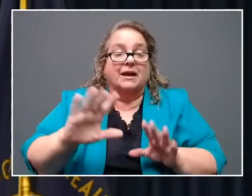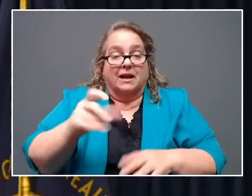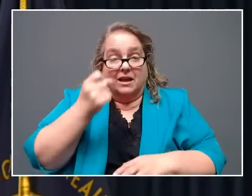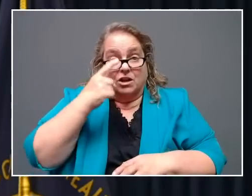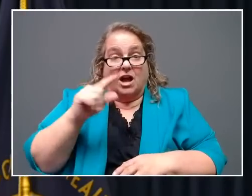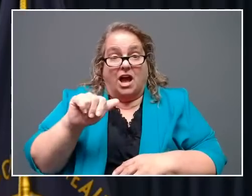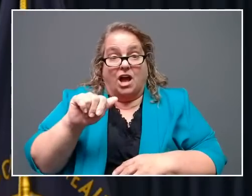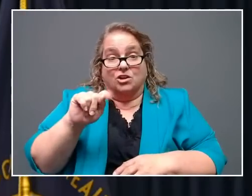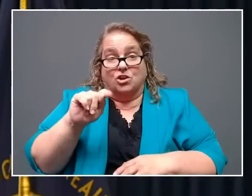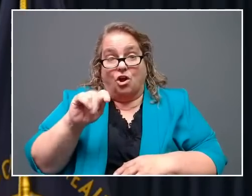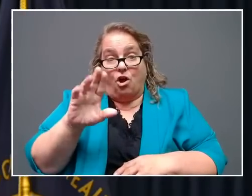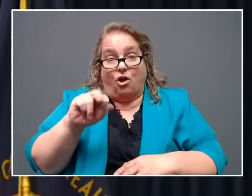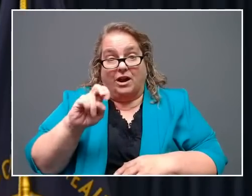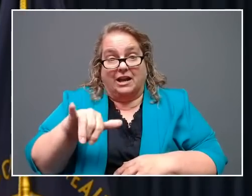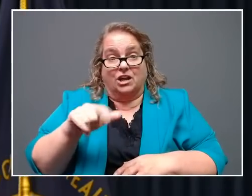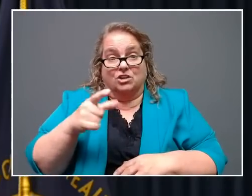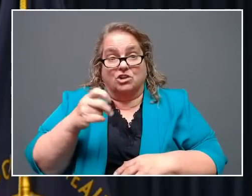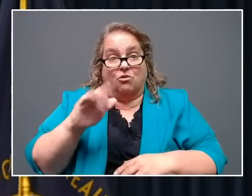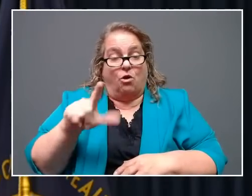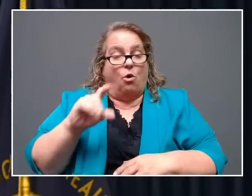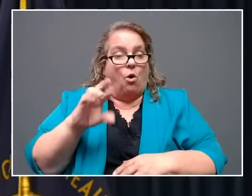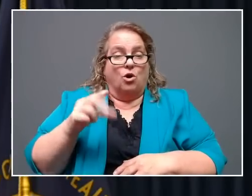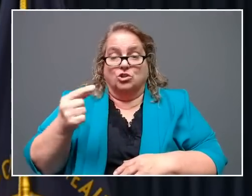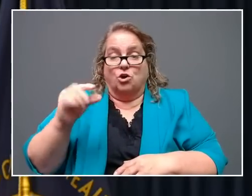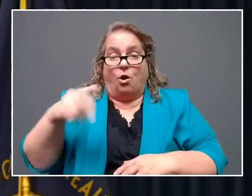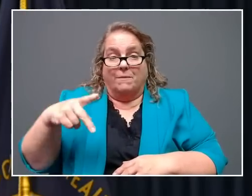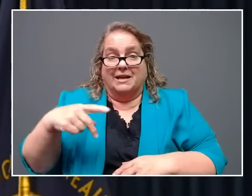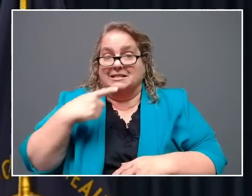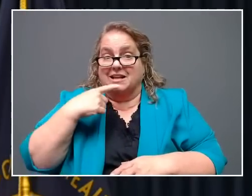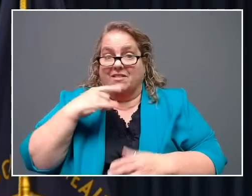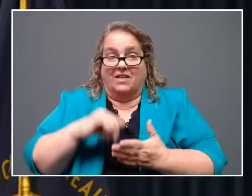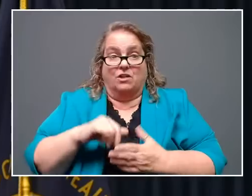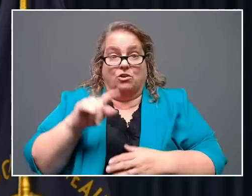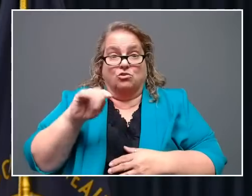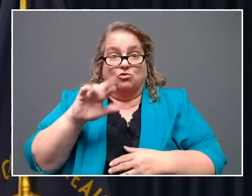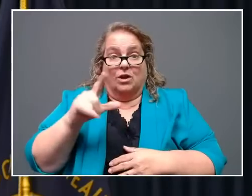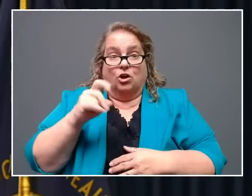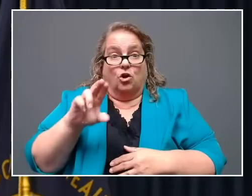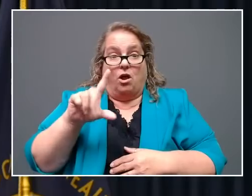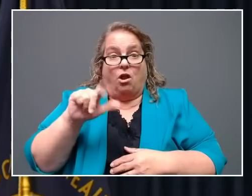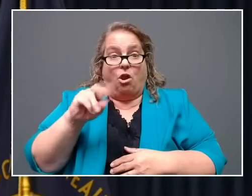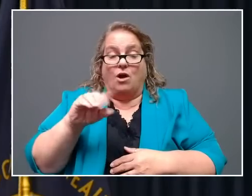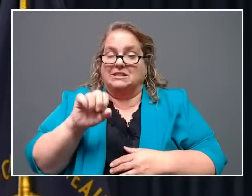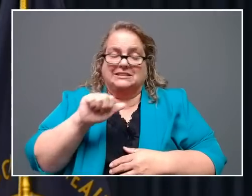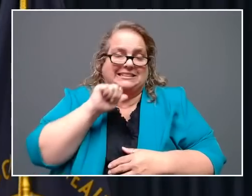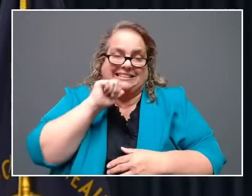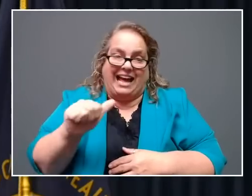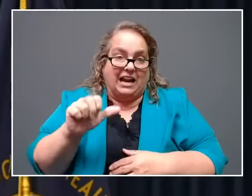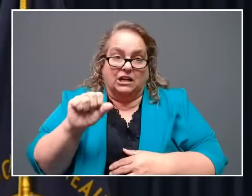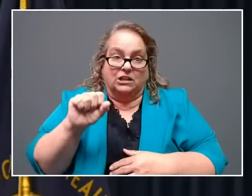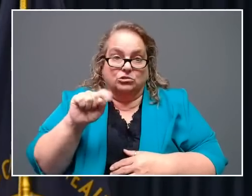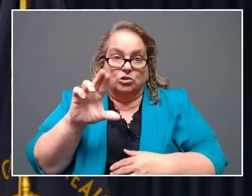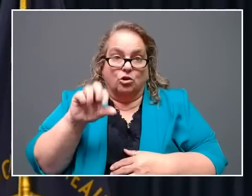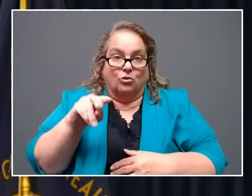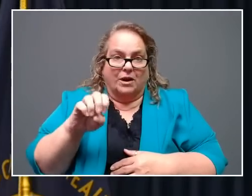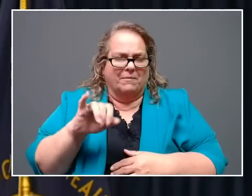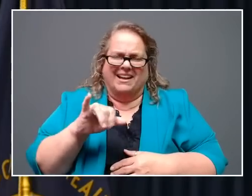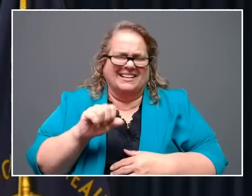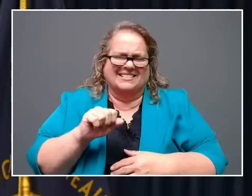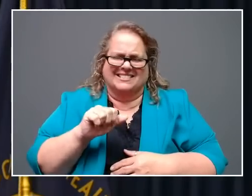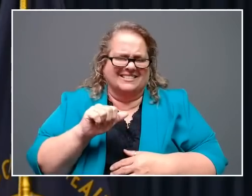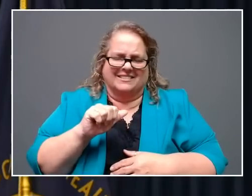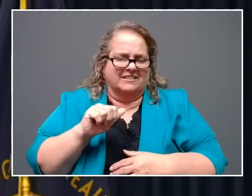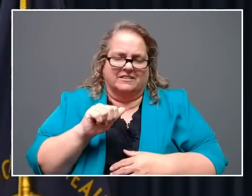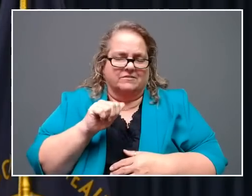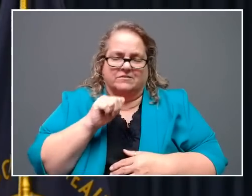or the GOP claiming that the trigger law is not extremist is a little disingenuous. I mean, do they